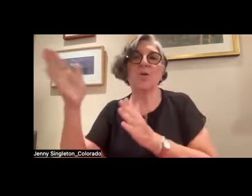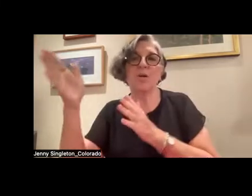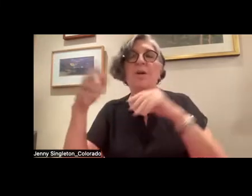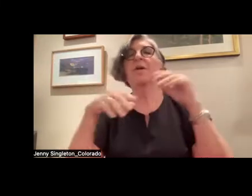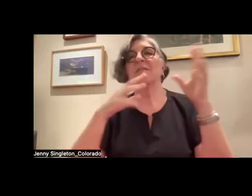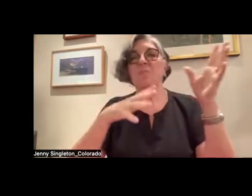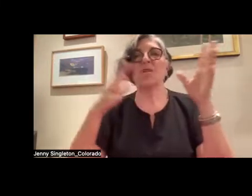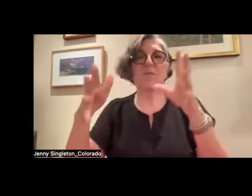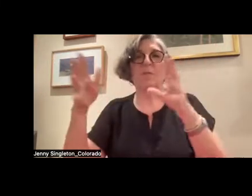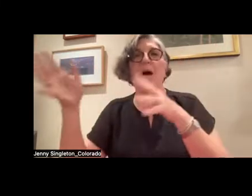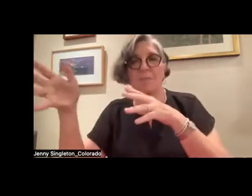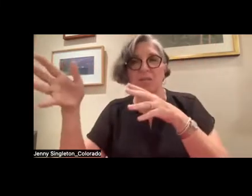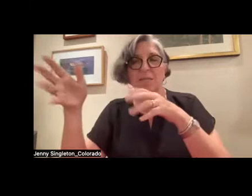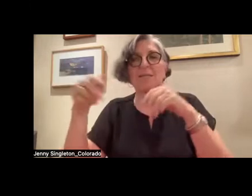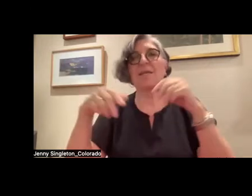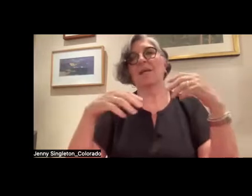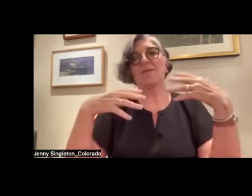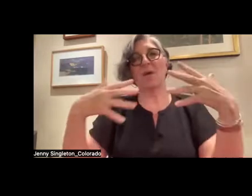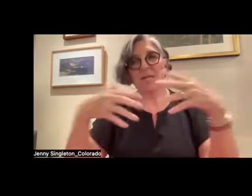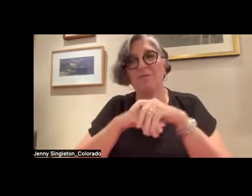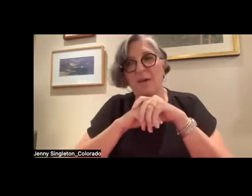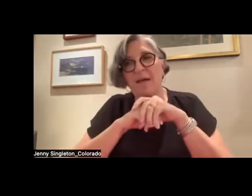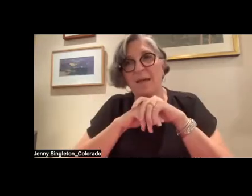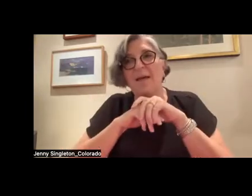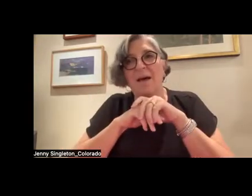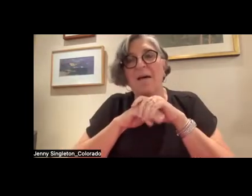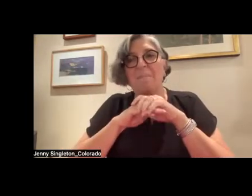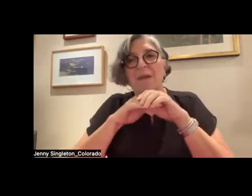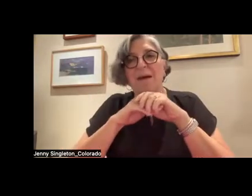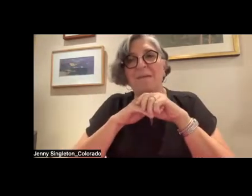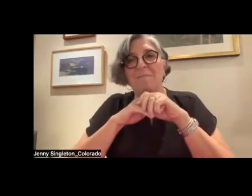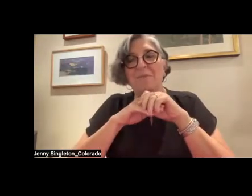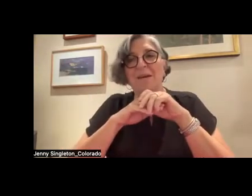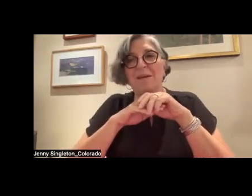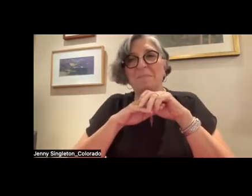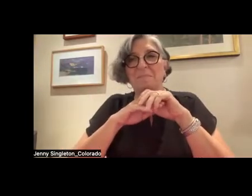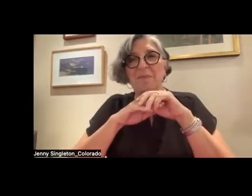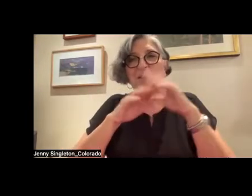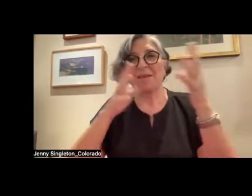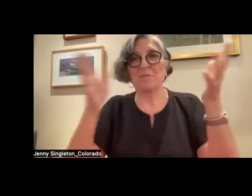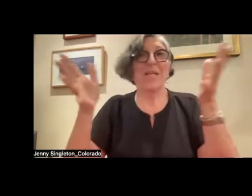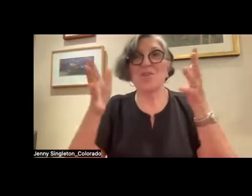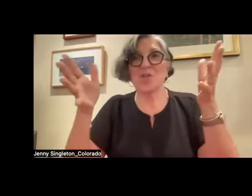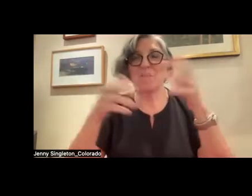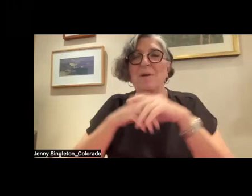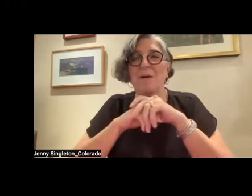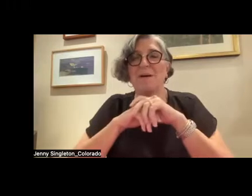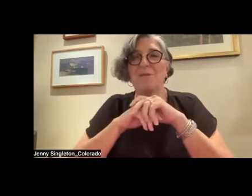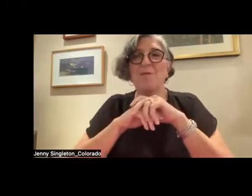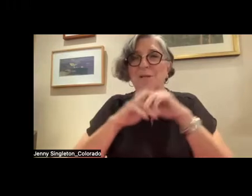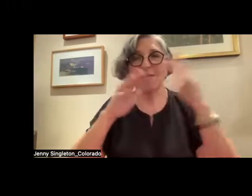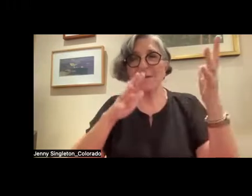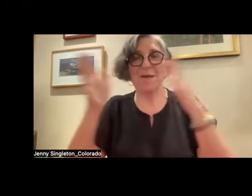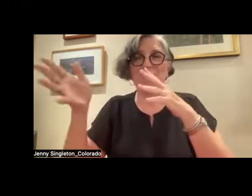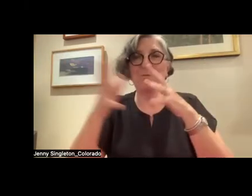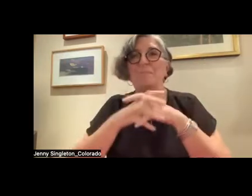word order, subject, verb, object in this case to identify the relationship of